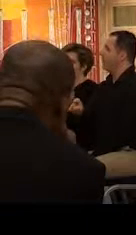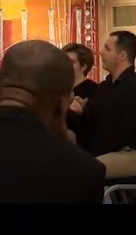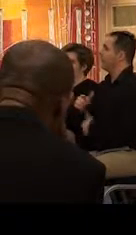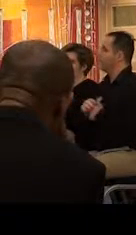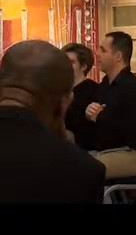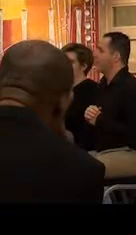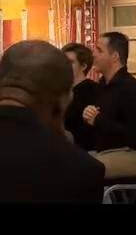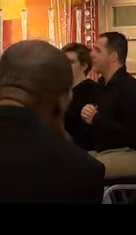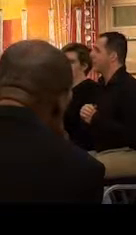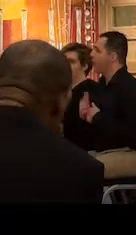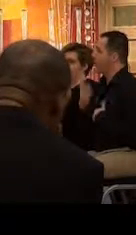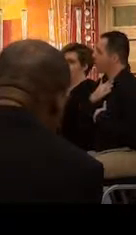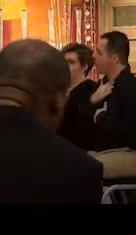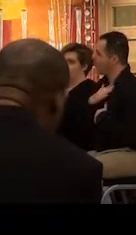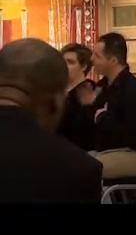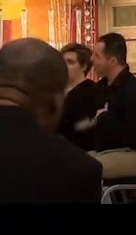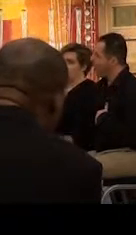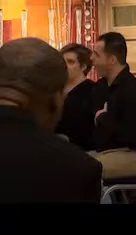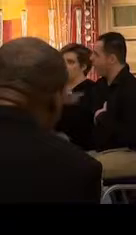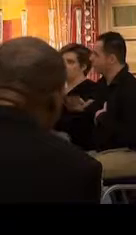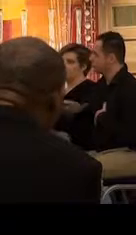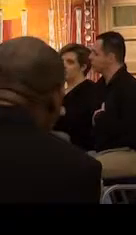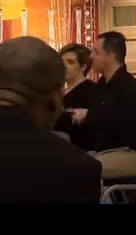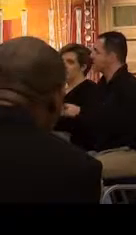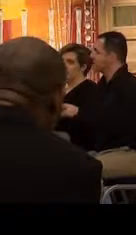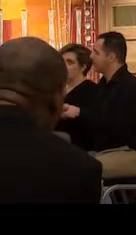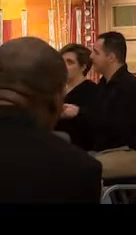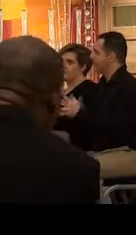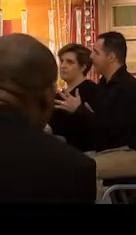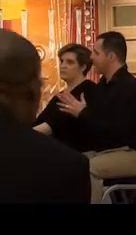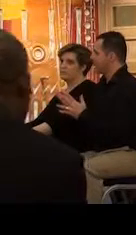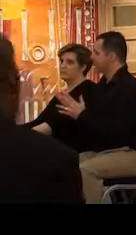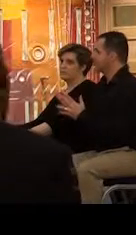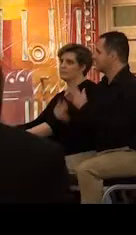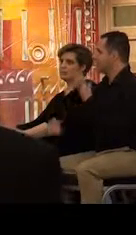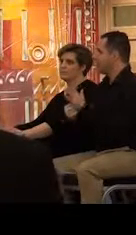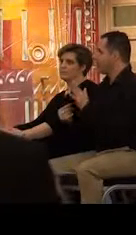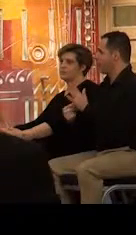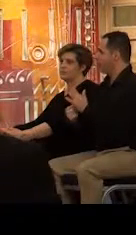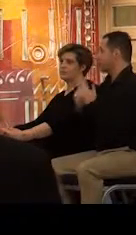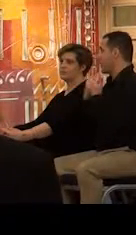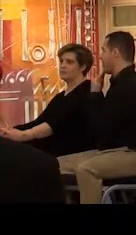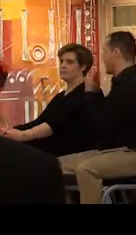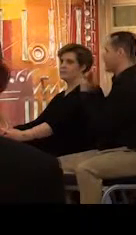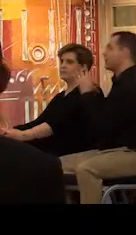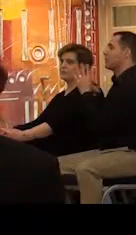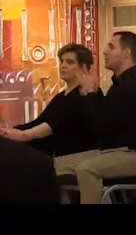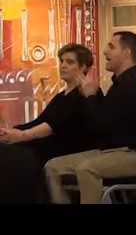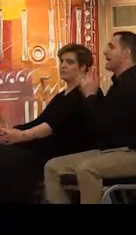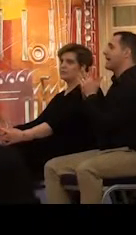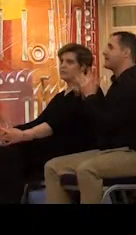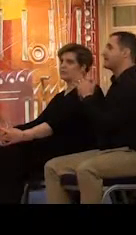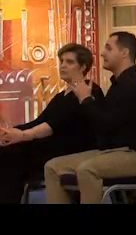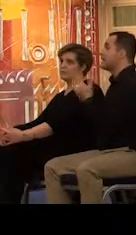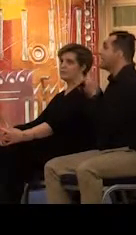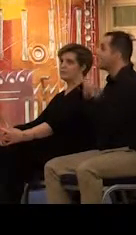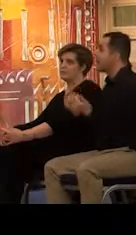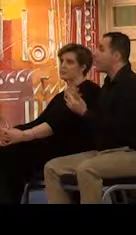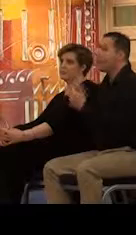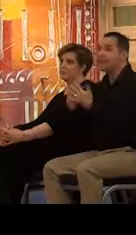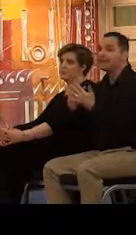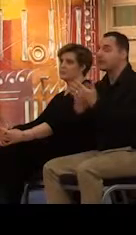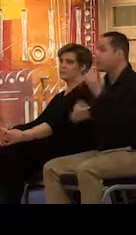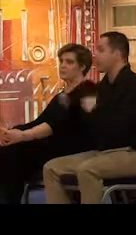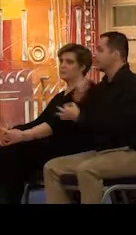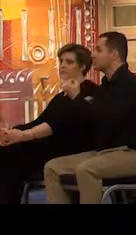but also all the children around them. So thanks very much, Alison. Are there any particular questions? Now listen,